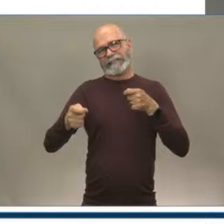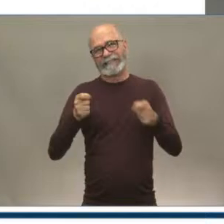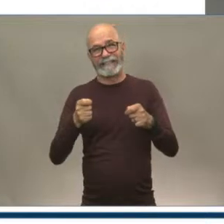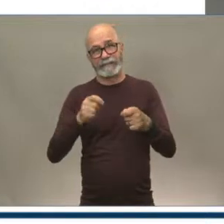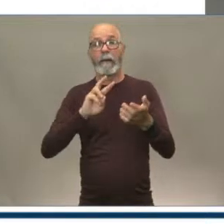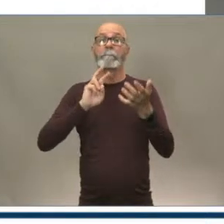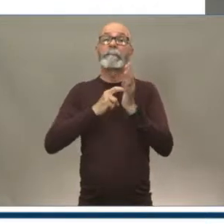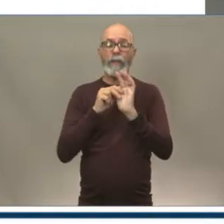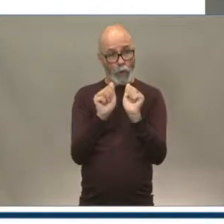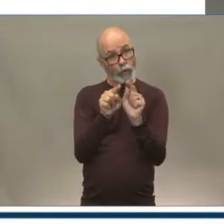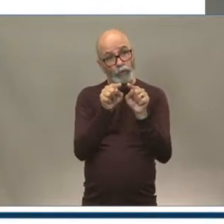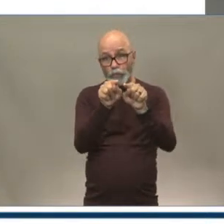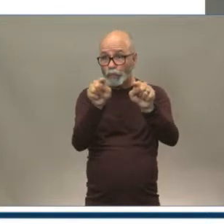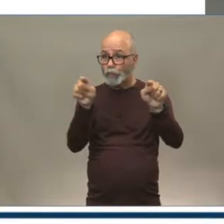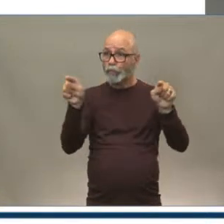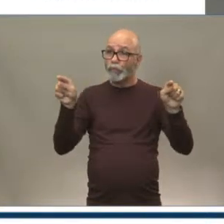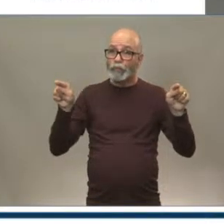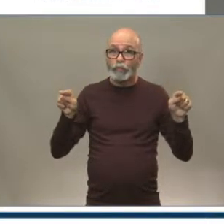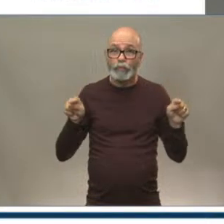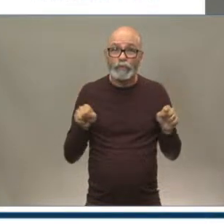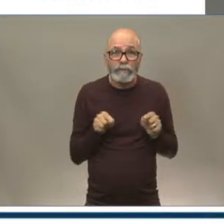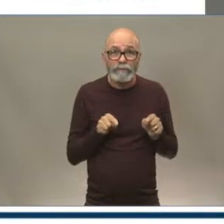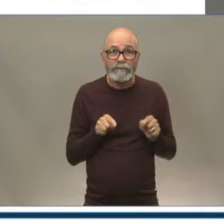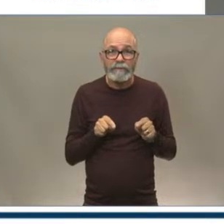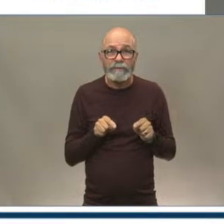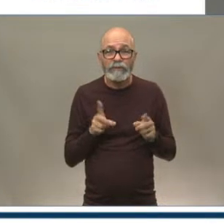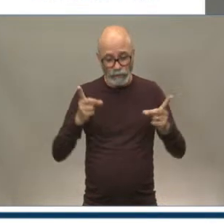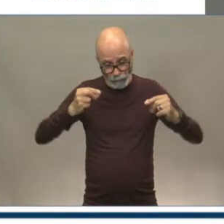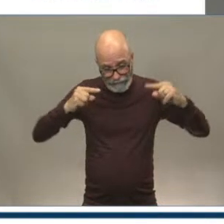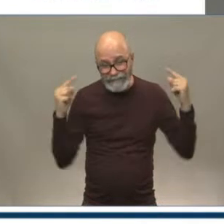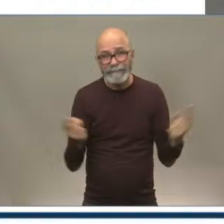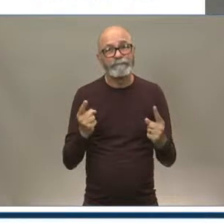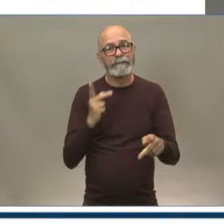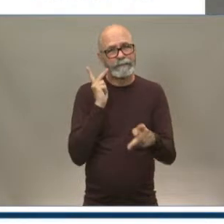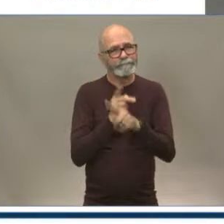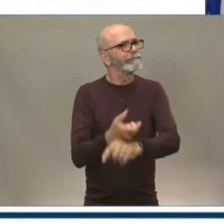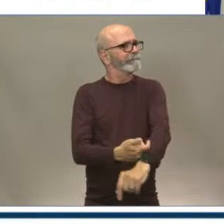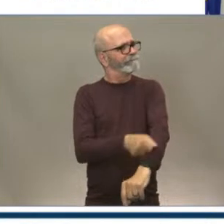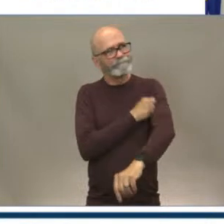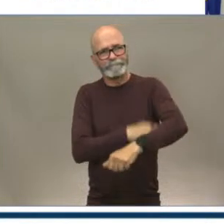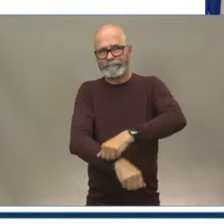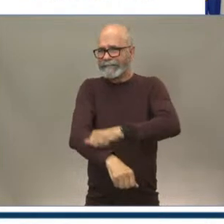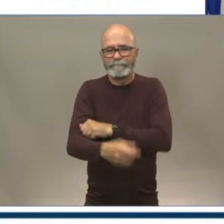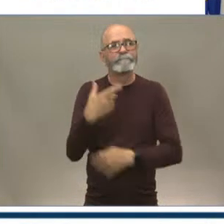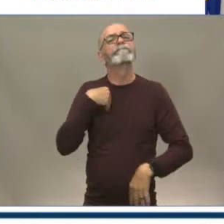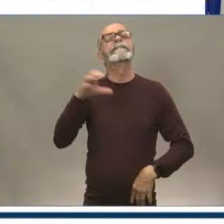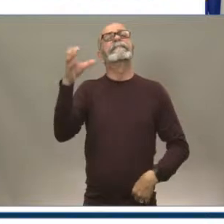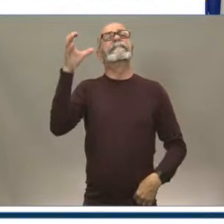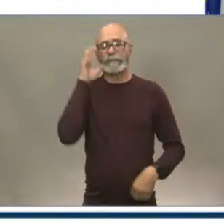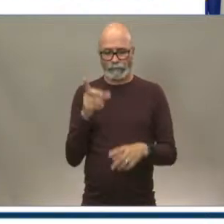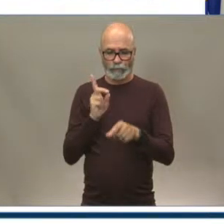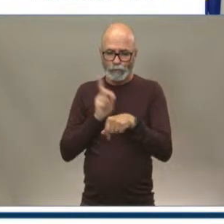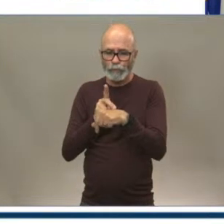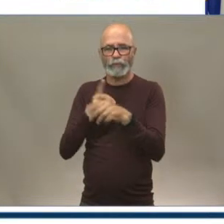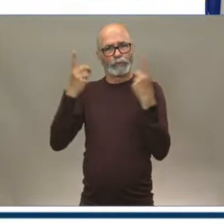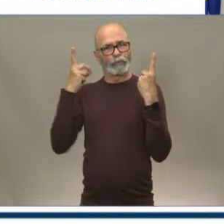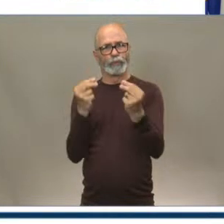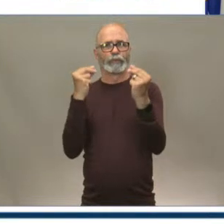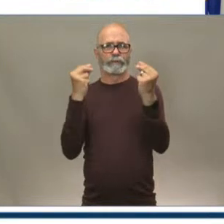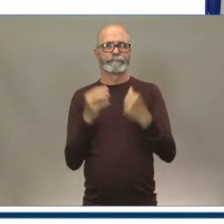Nova Scotian to step up and do exactly what they need to do. Next question will go to Kathleen Jones with All Nova Scotia.